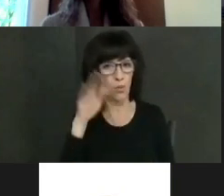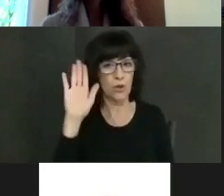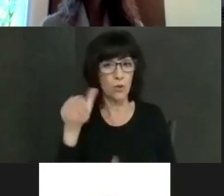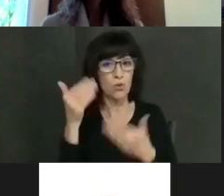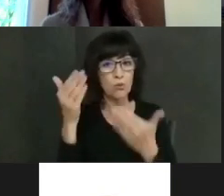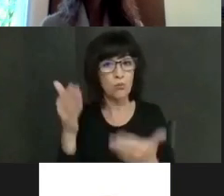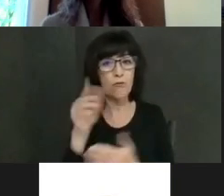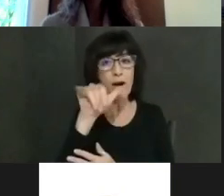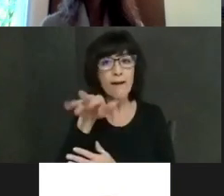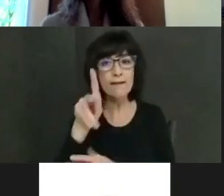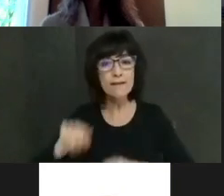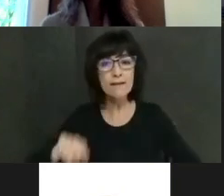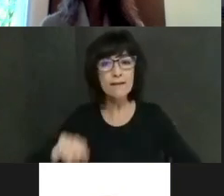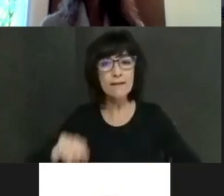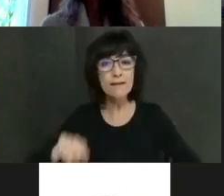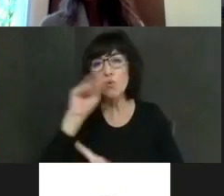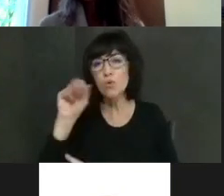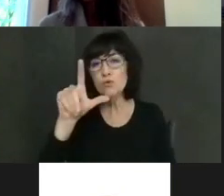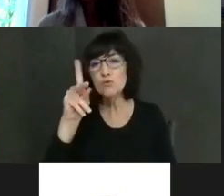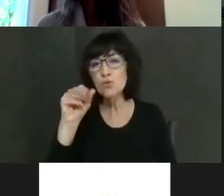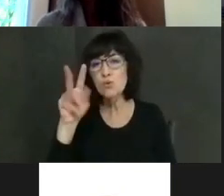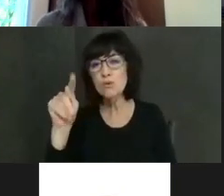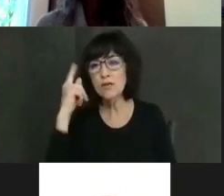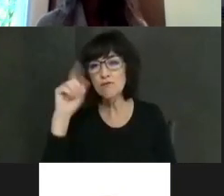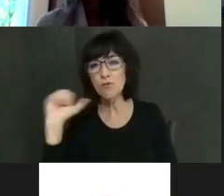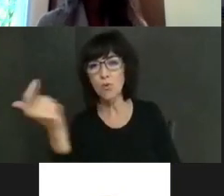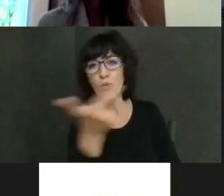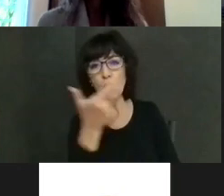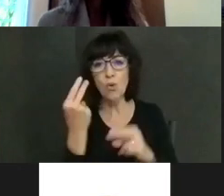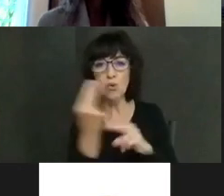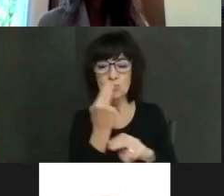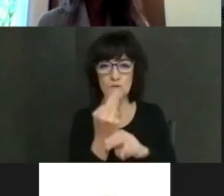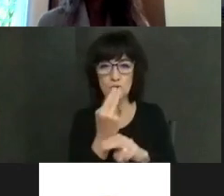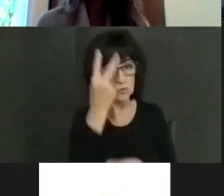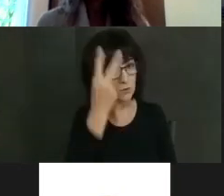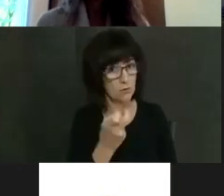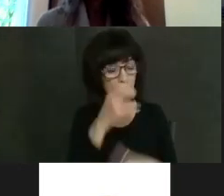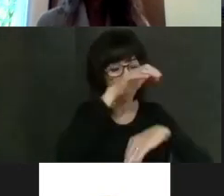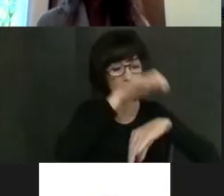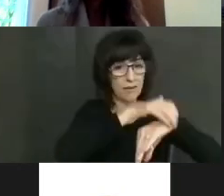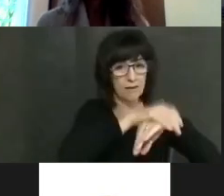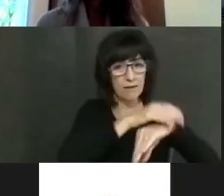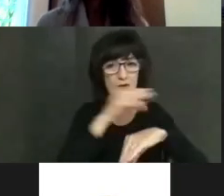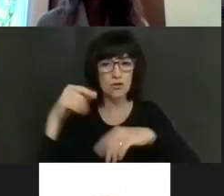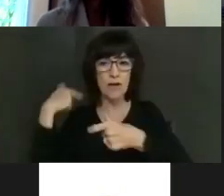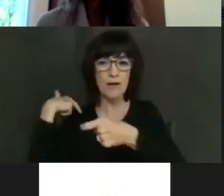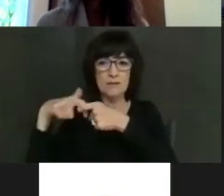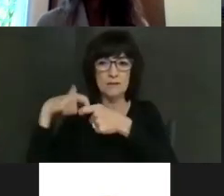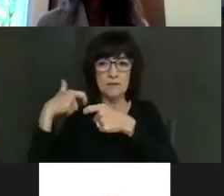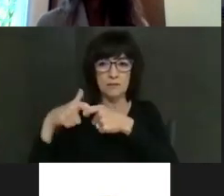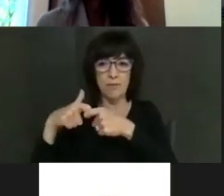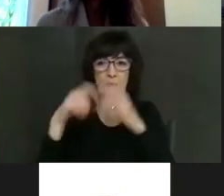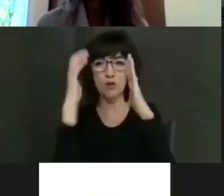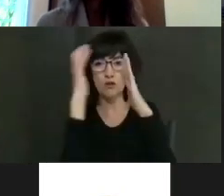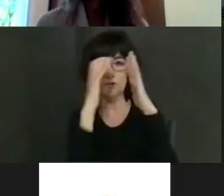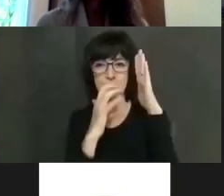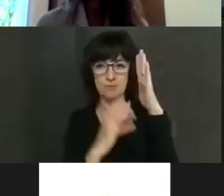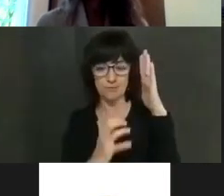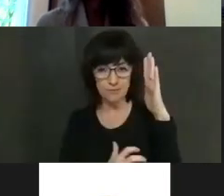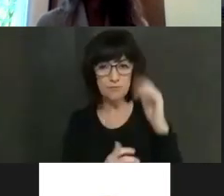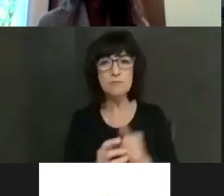to the toolkit for everyone to use, both an English version and a Spanish version, and we'll do that. We'll add those links to